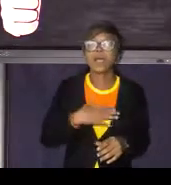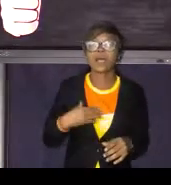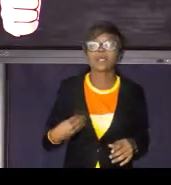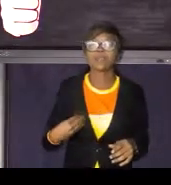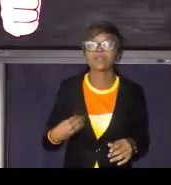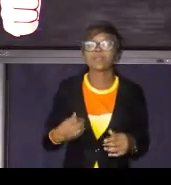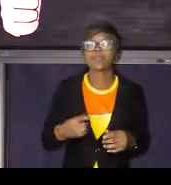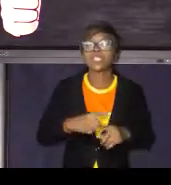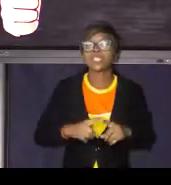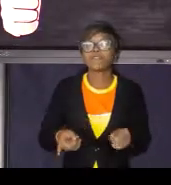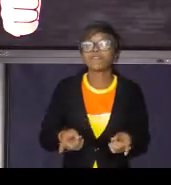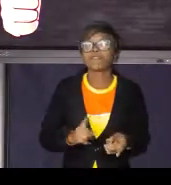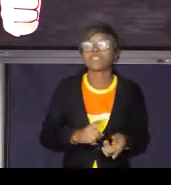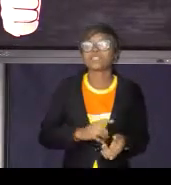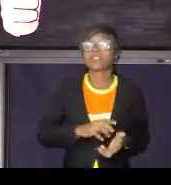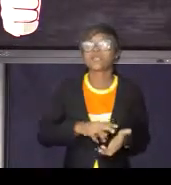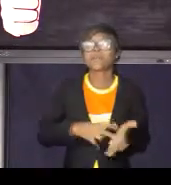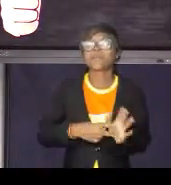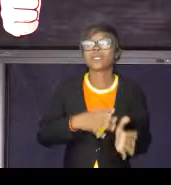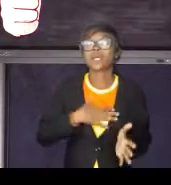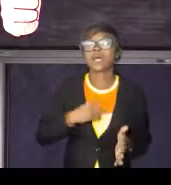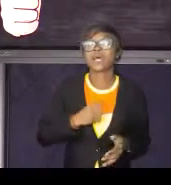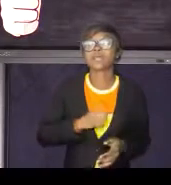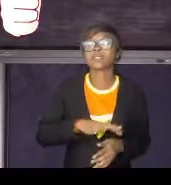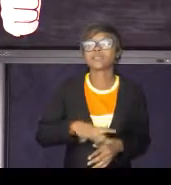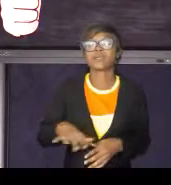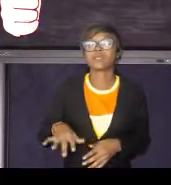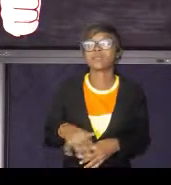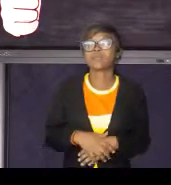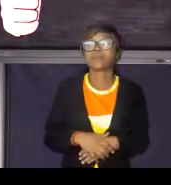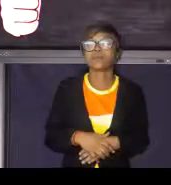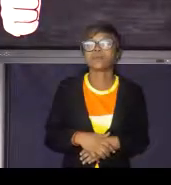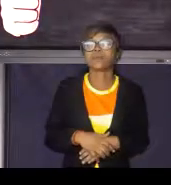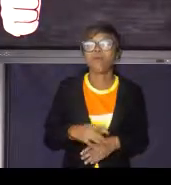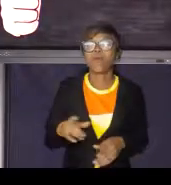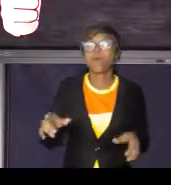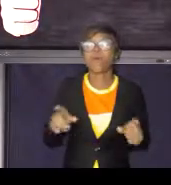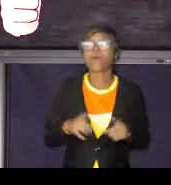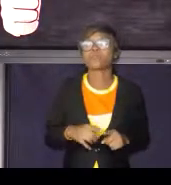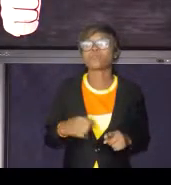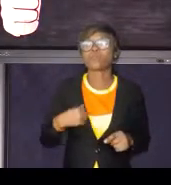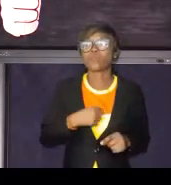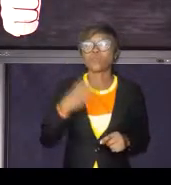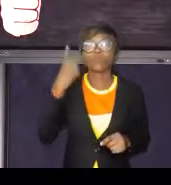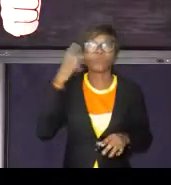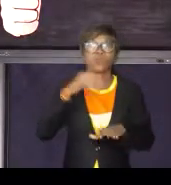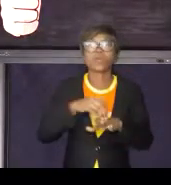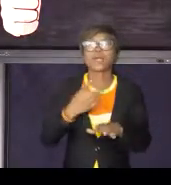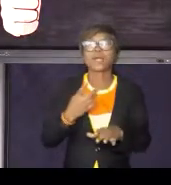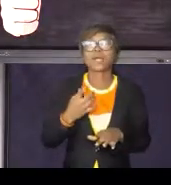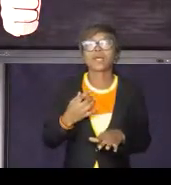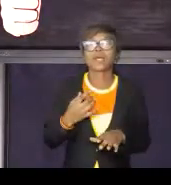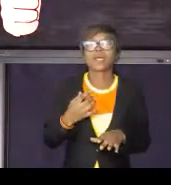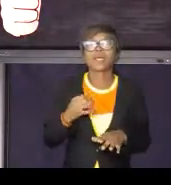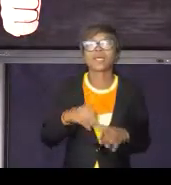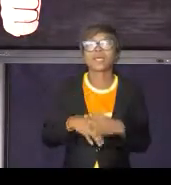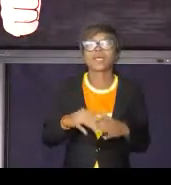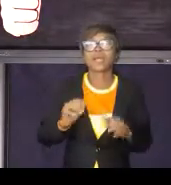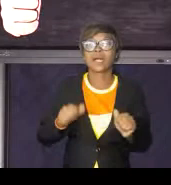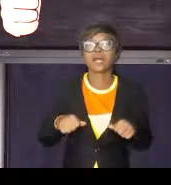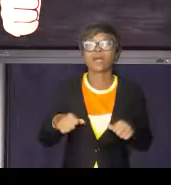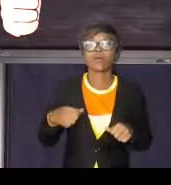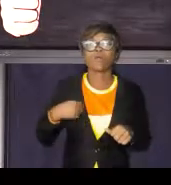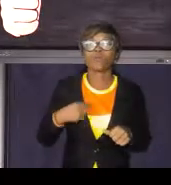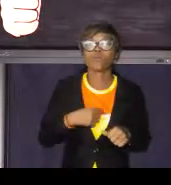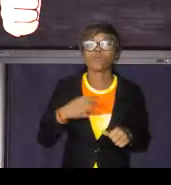alike and have different meanings and different spellings. Also, we looked at the